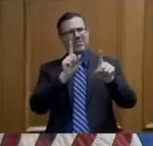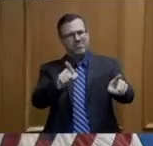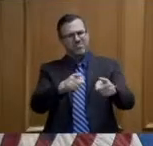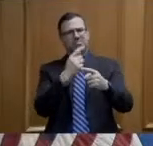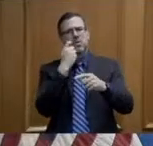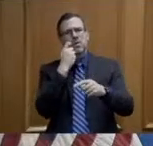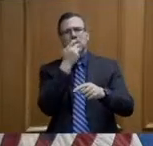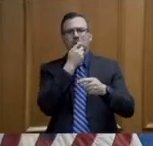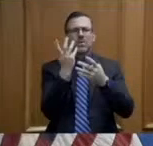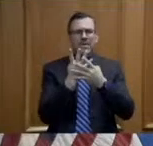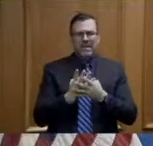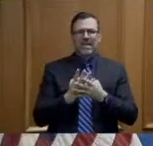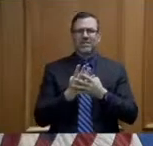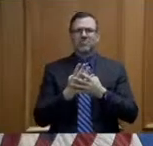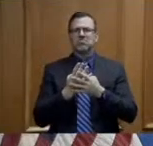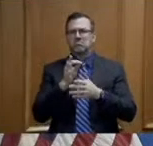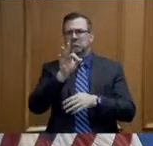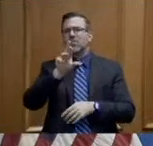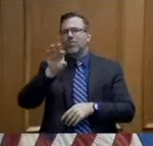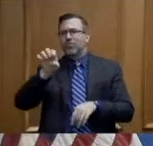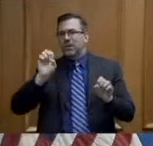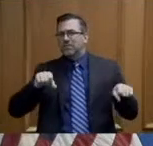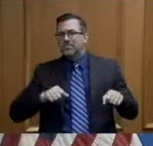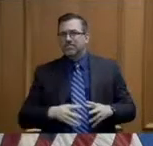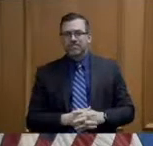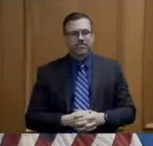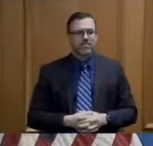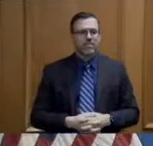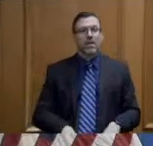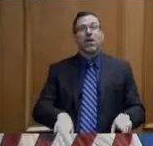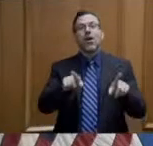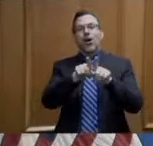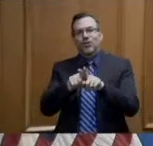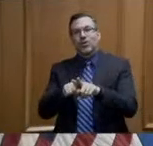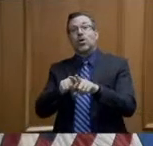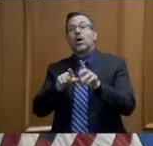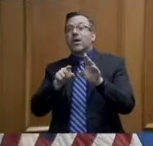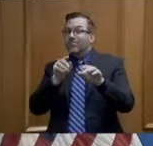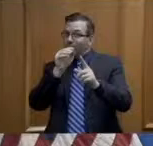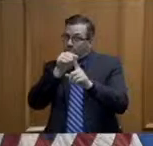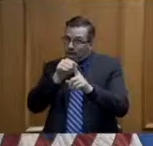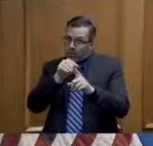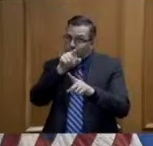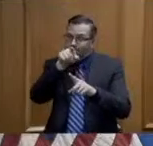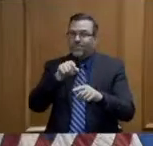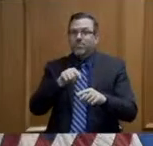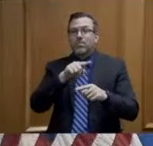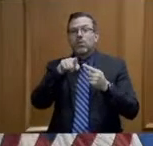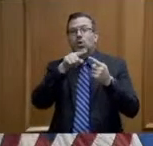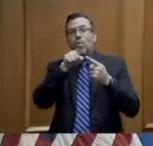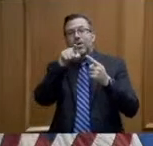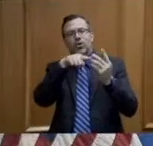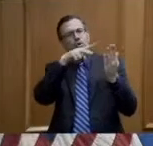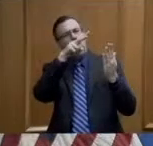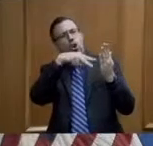need it. Finally, I will remind you that when you look at that list and your county or your city is not